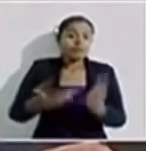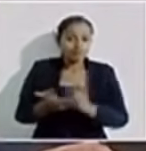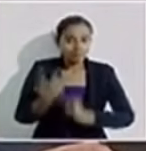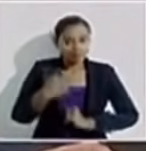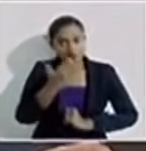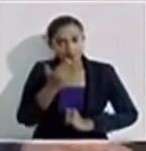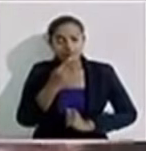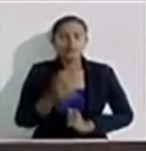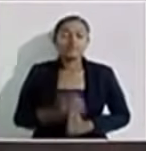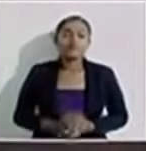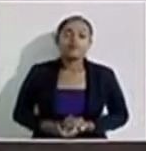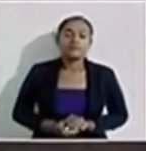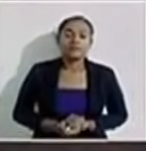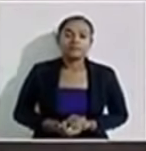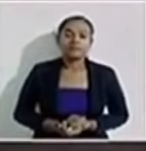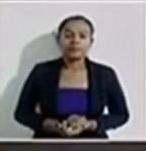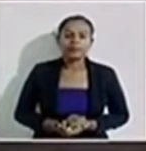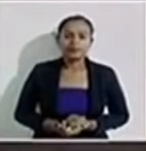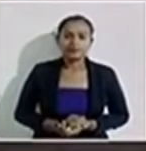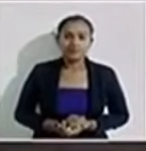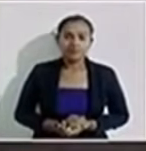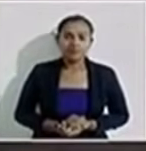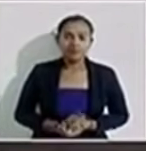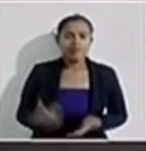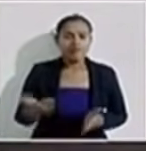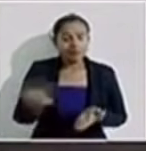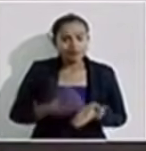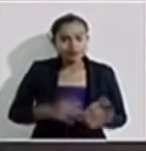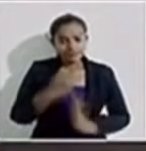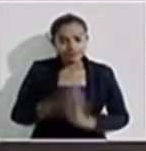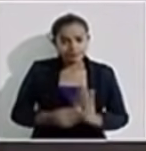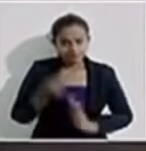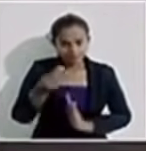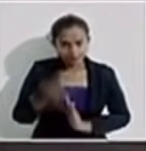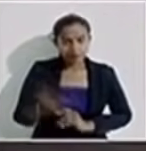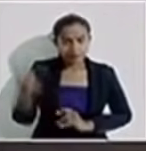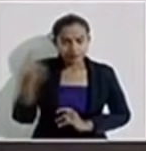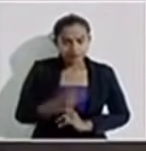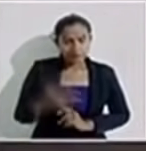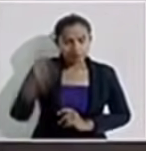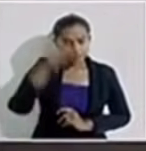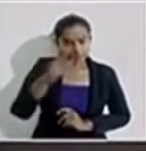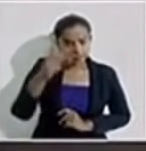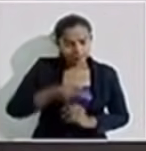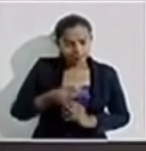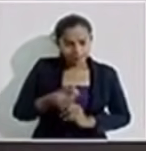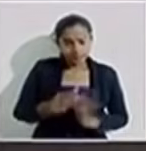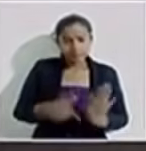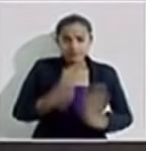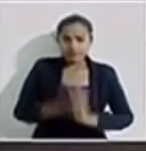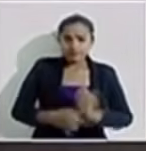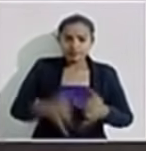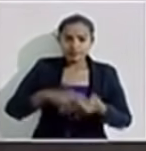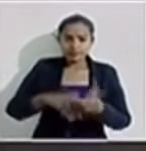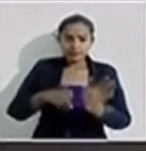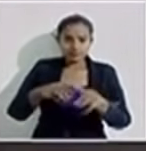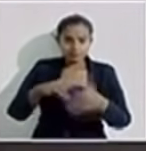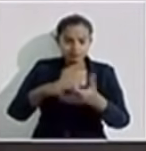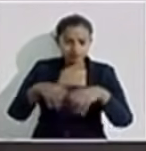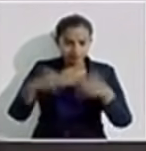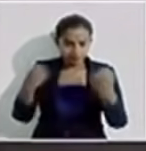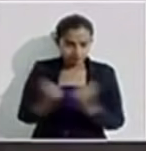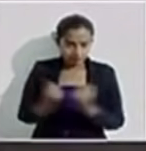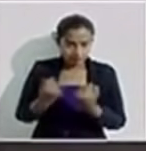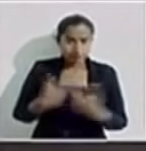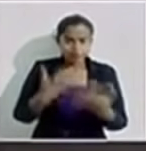In more local news, Deputy General Manager of Finance of Lanka Satosa, who was arrested earlier today by the Paliugada